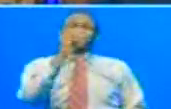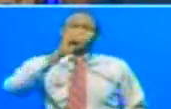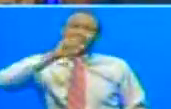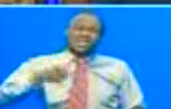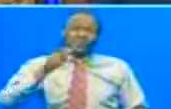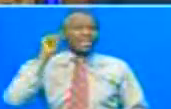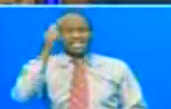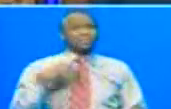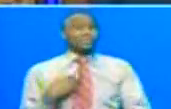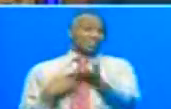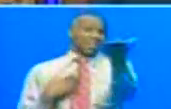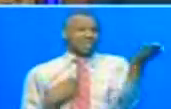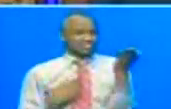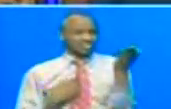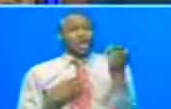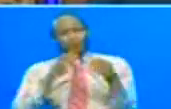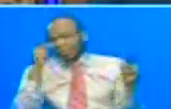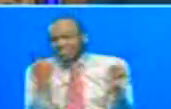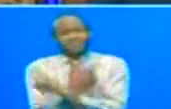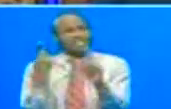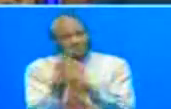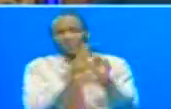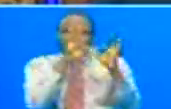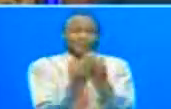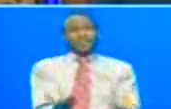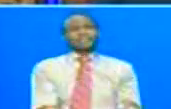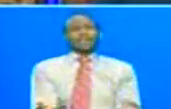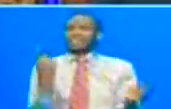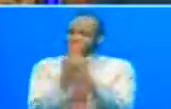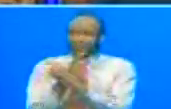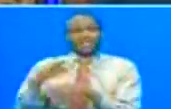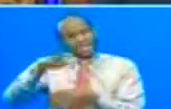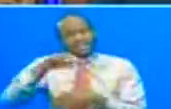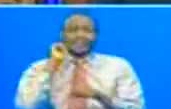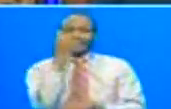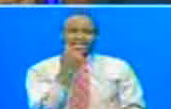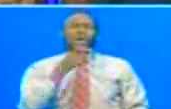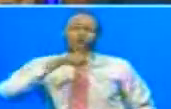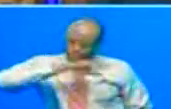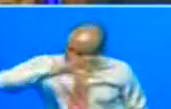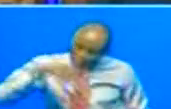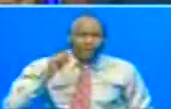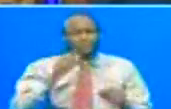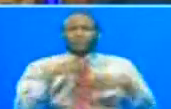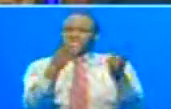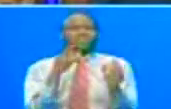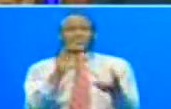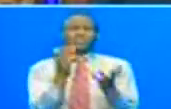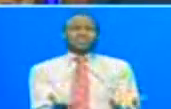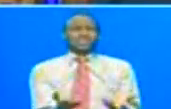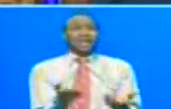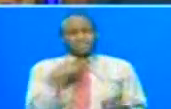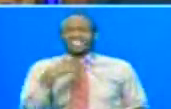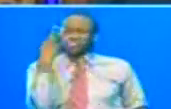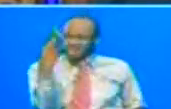Kenyans. And these 40 million come from all families and all parts of Kenya. They all deserve something. You cannot